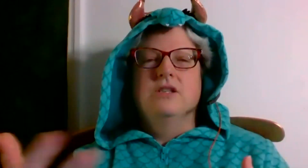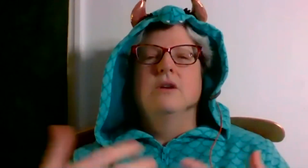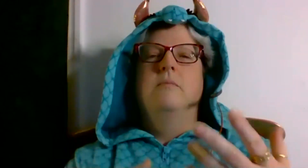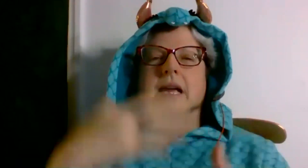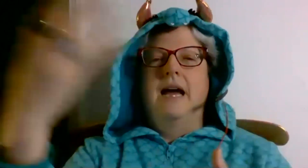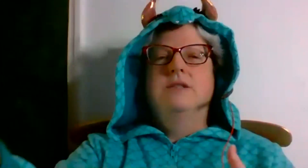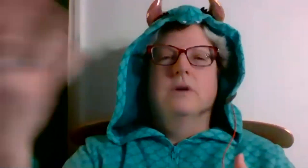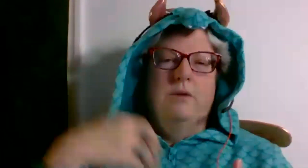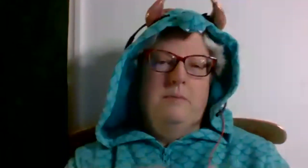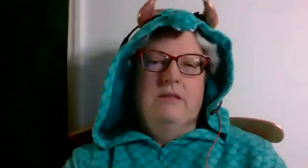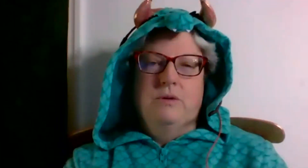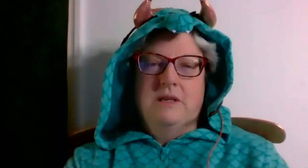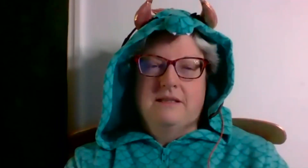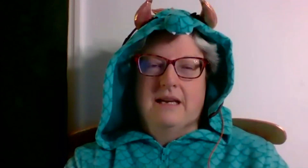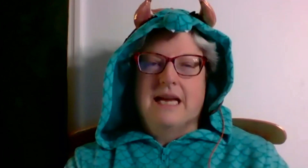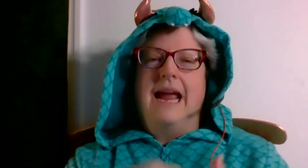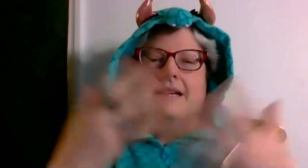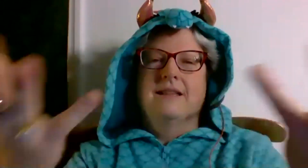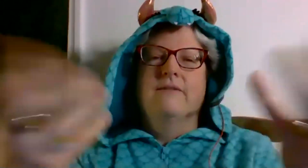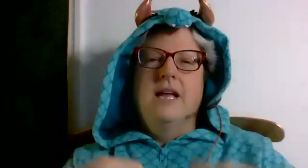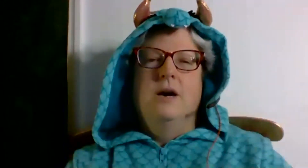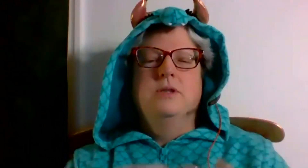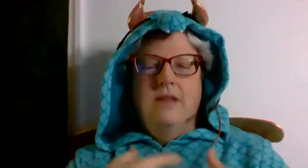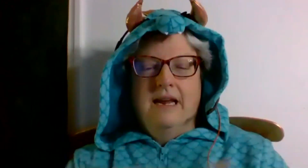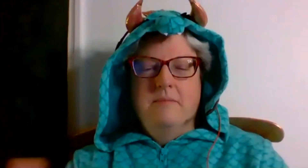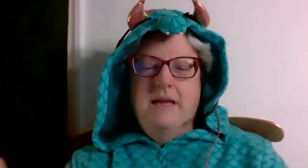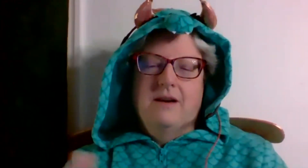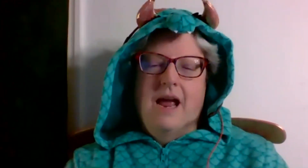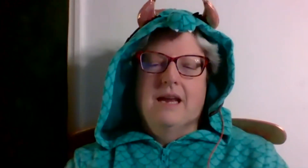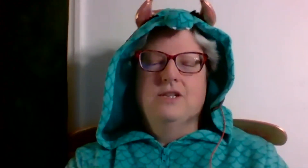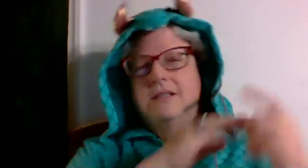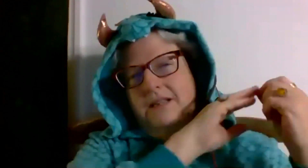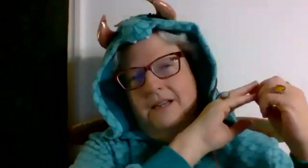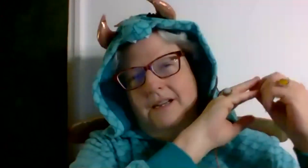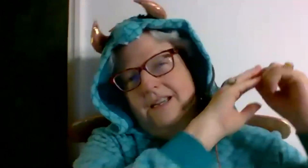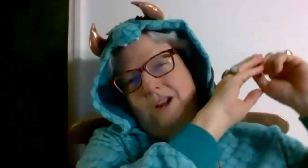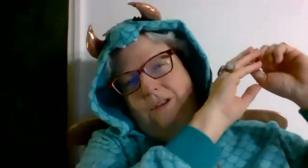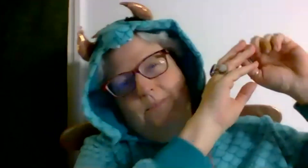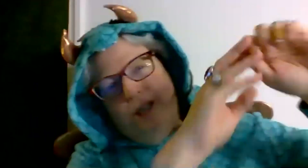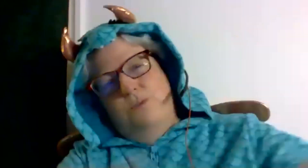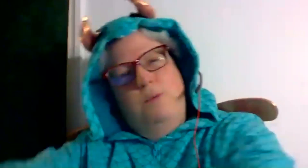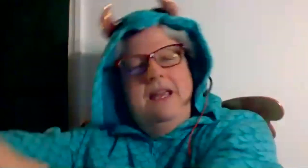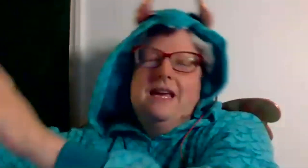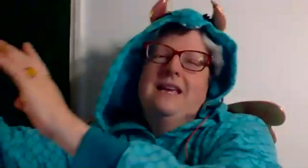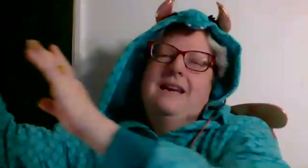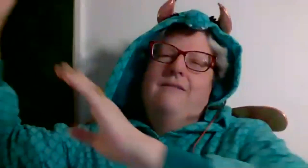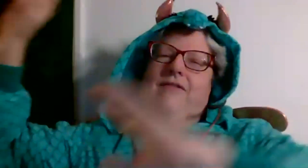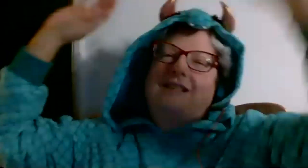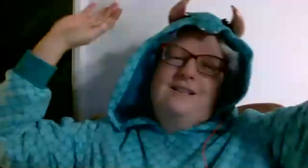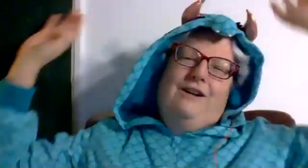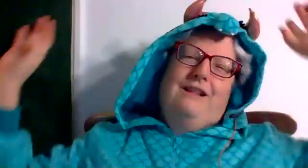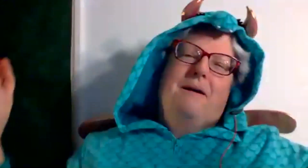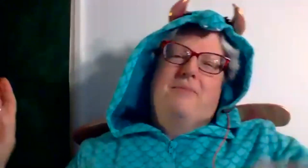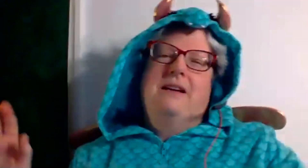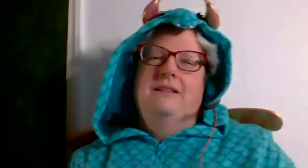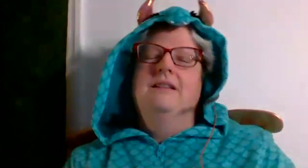consent. So my guides work with me through consent. I ask them for help, so they come in. They're not going to just, come swooping in and fix